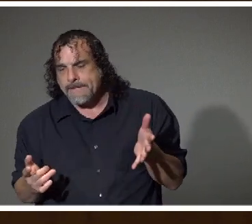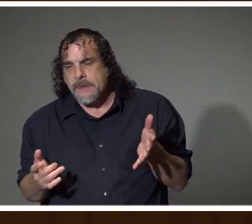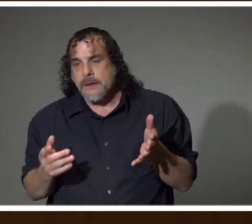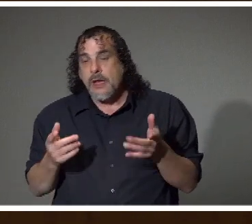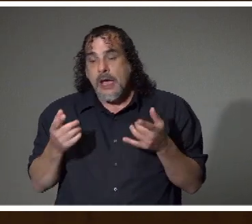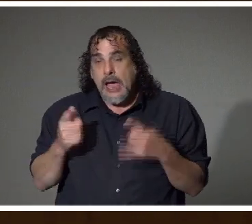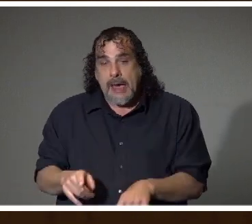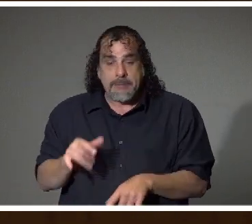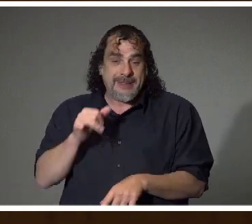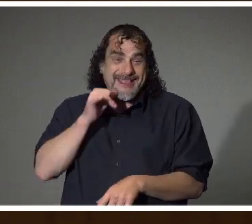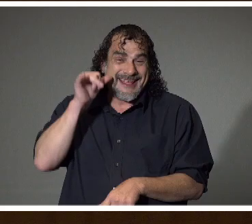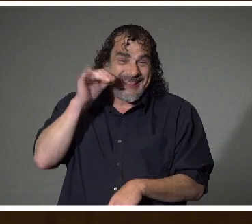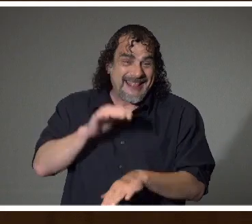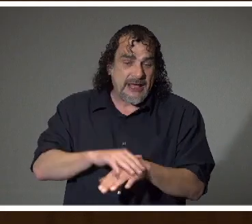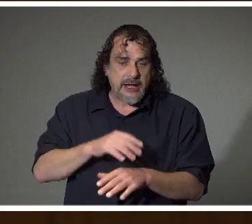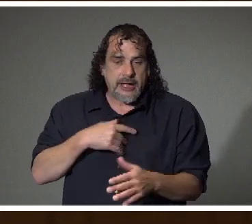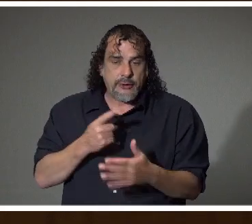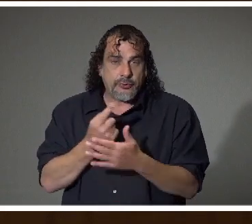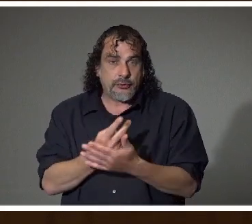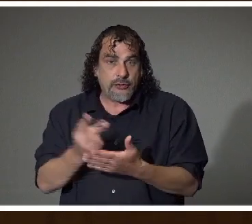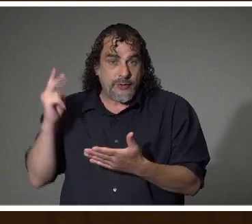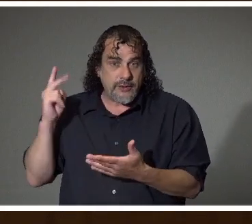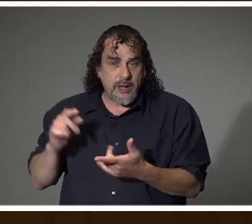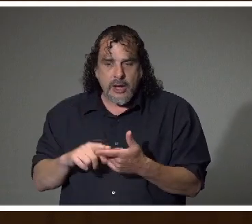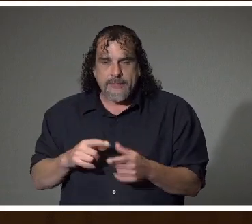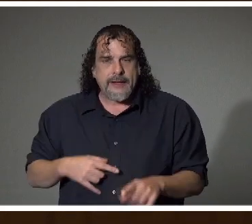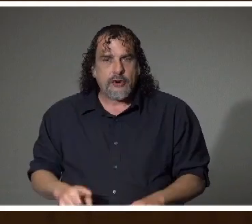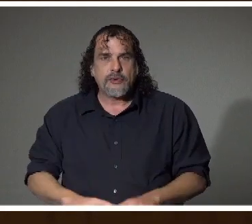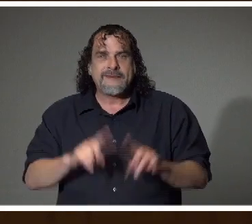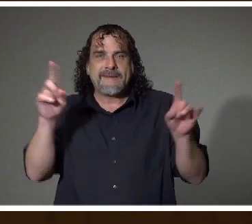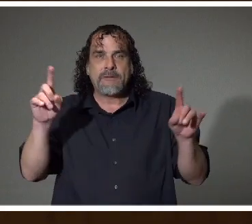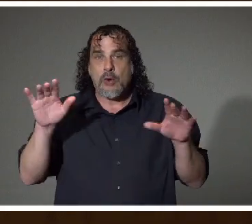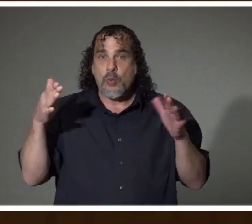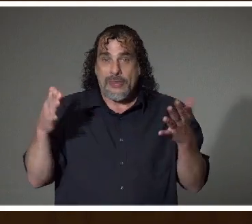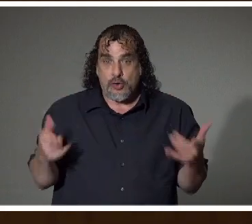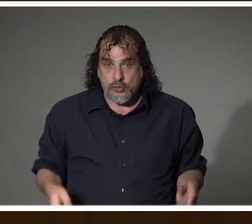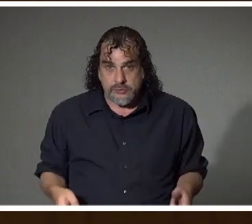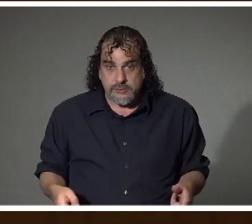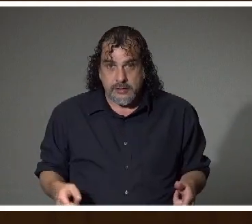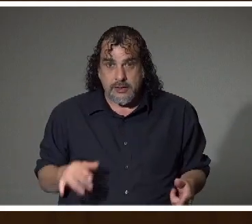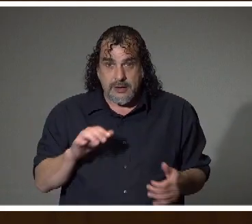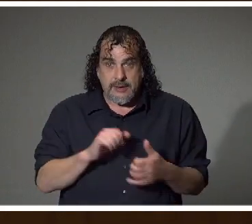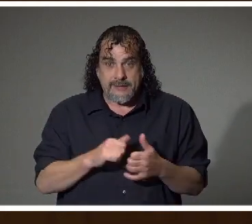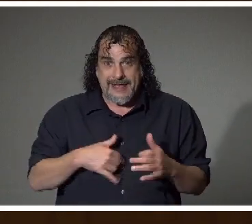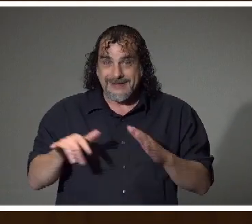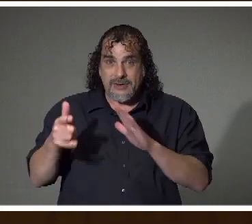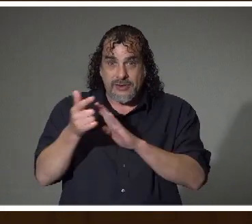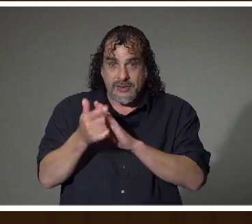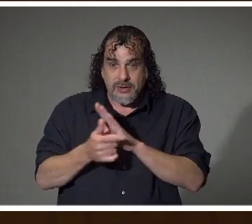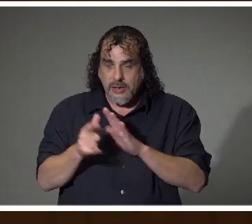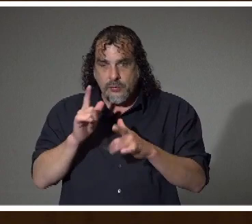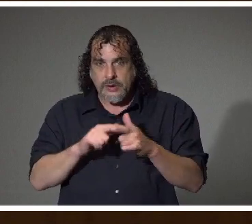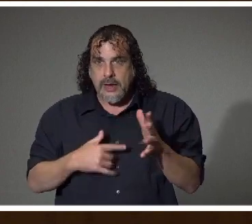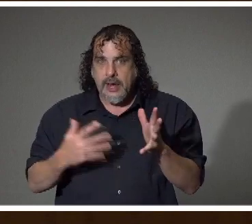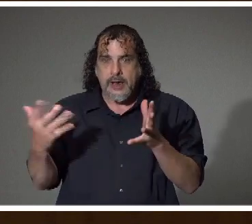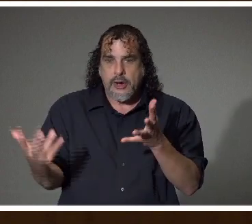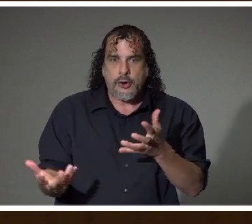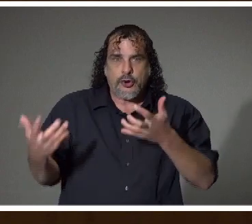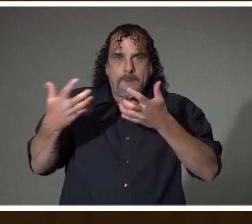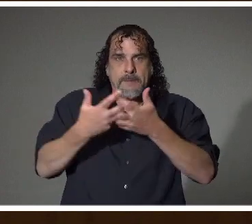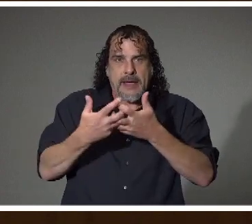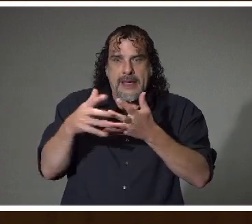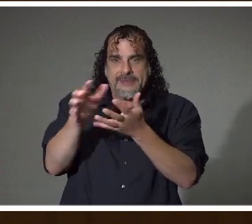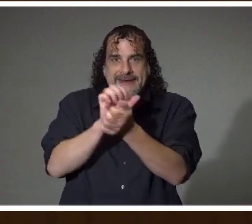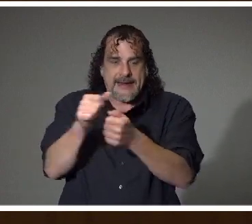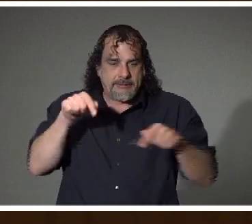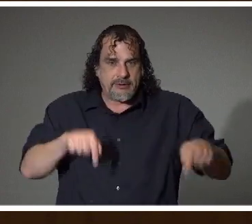event from Easter Sunday, are 2 separate weather events, and that is based on law. So we cannot combine damages from the